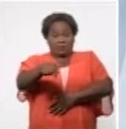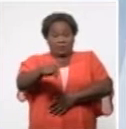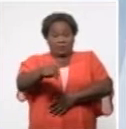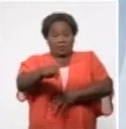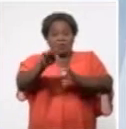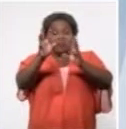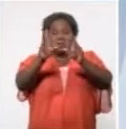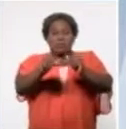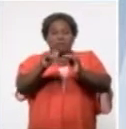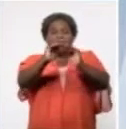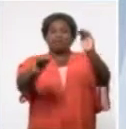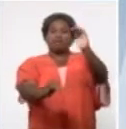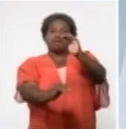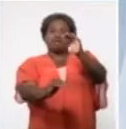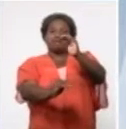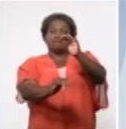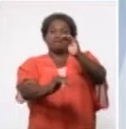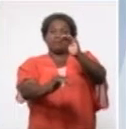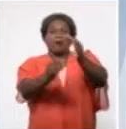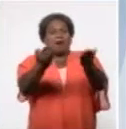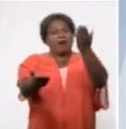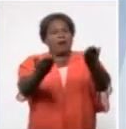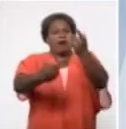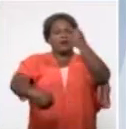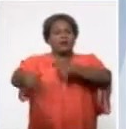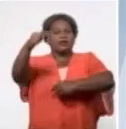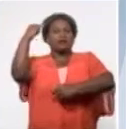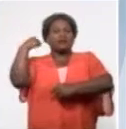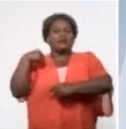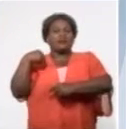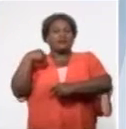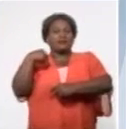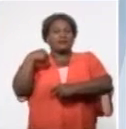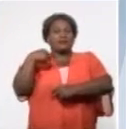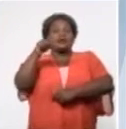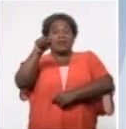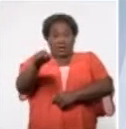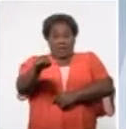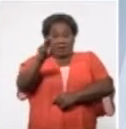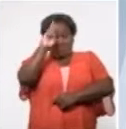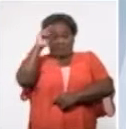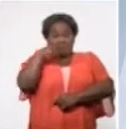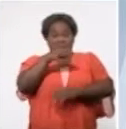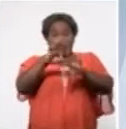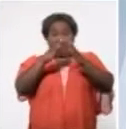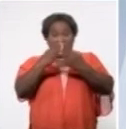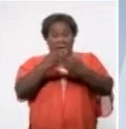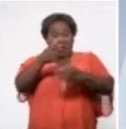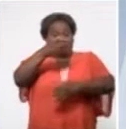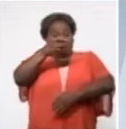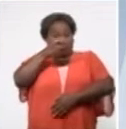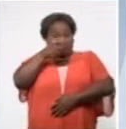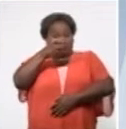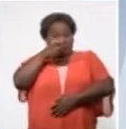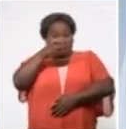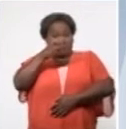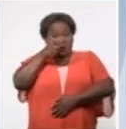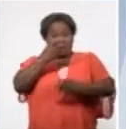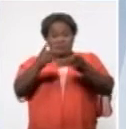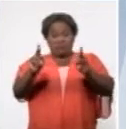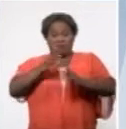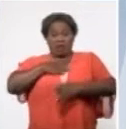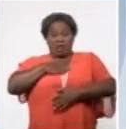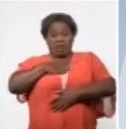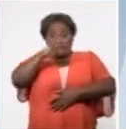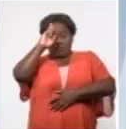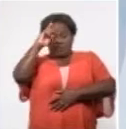people. Yesterday, we managed to process more than 3,000 samples. By the molecular biology laboratories,